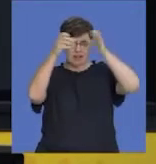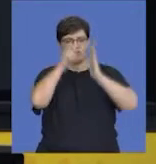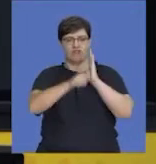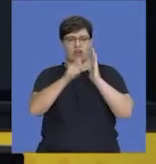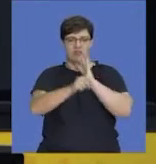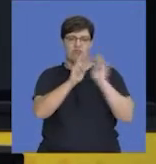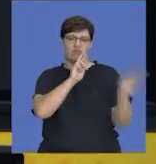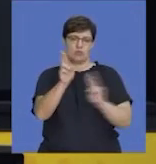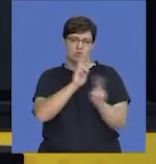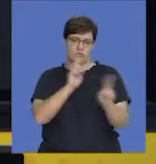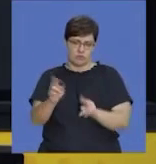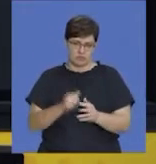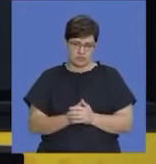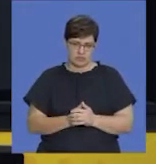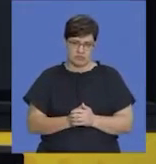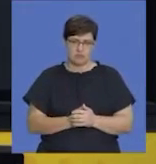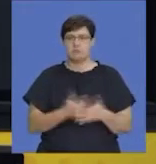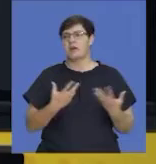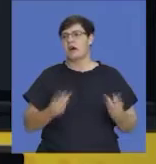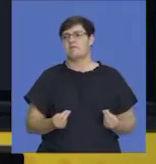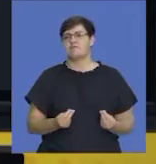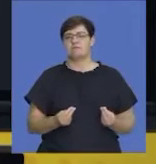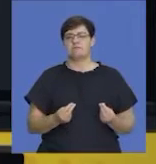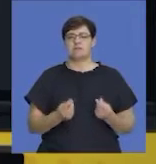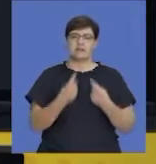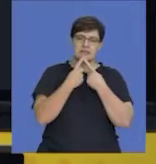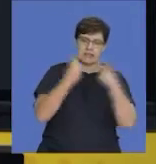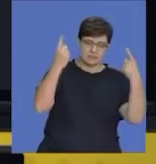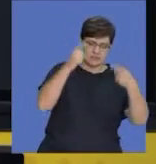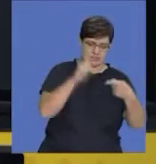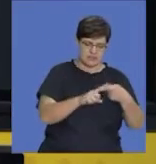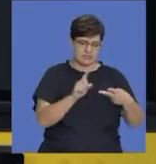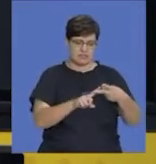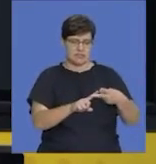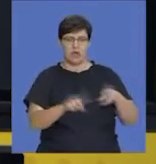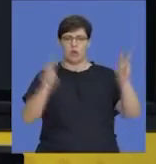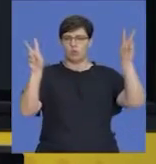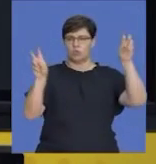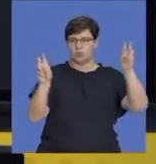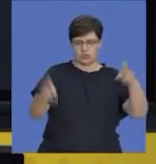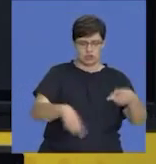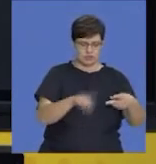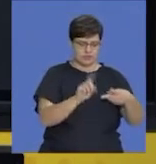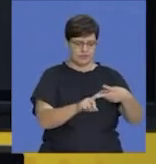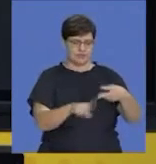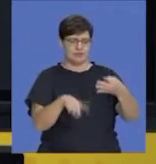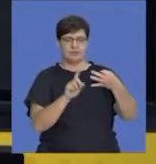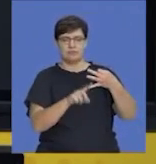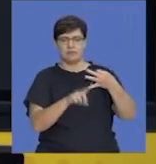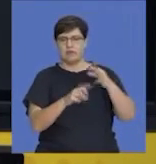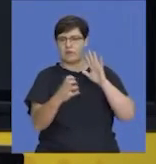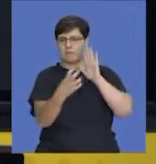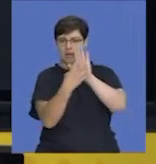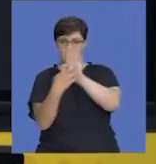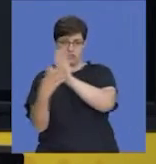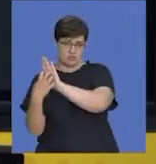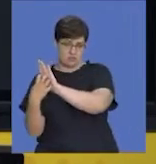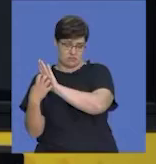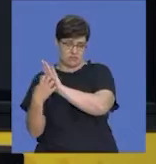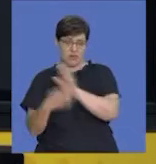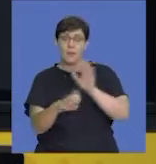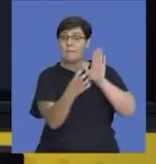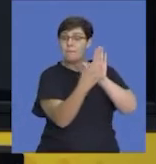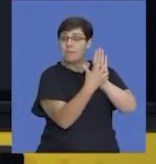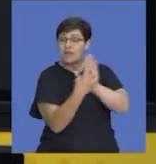writing responses. So you would have statements, you would have quotations, and then you would also have pictures. So